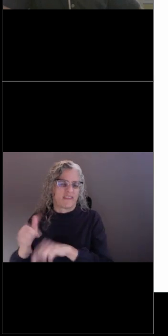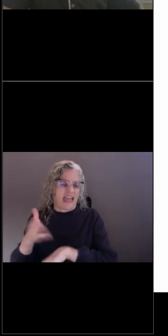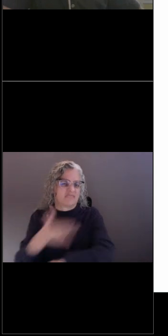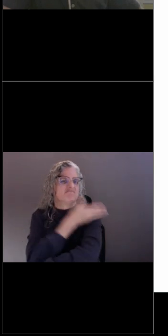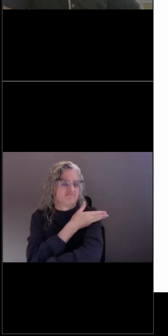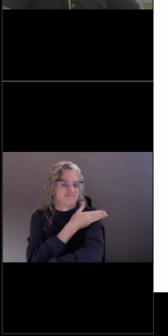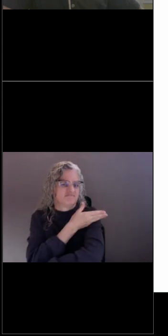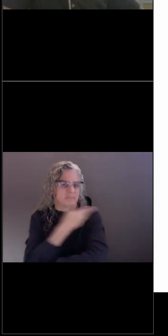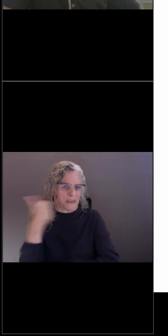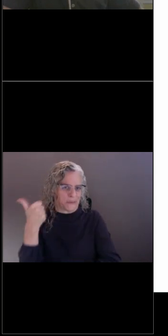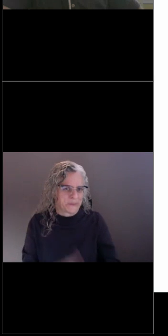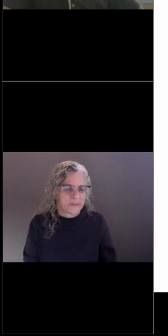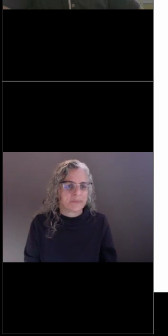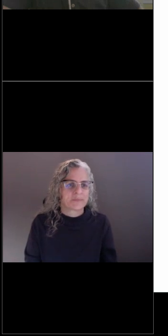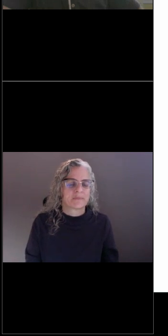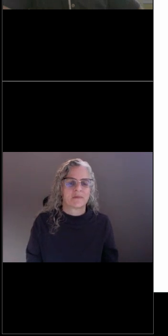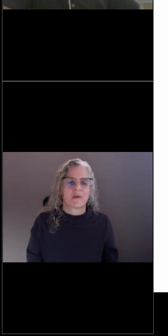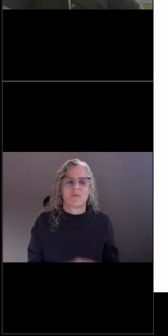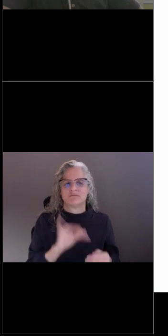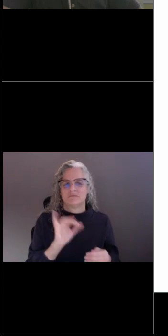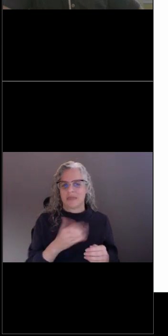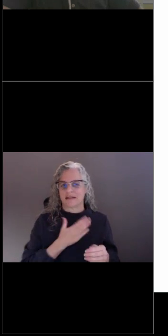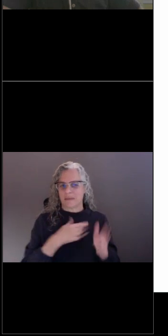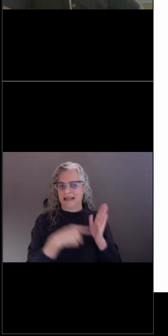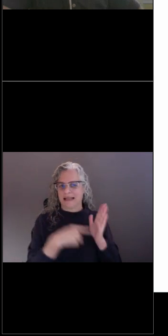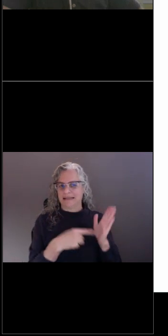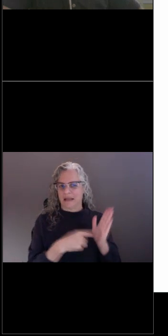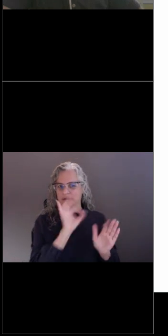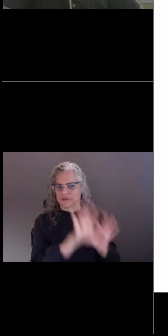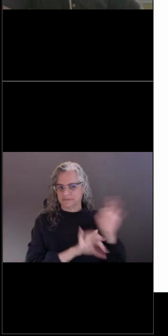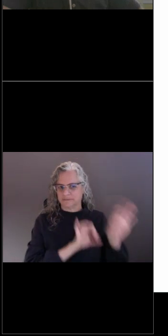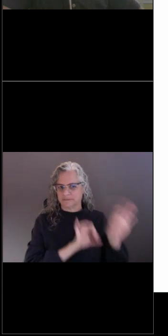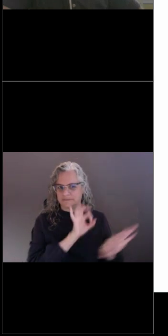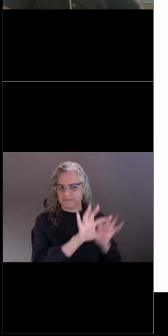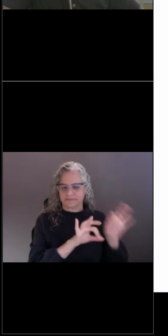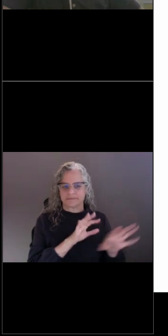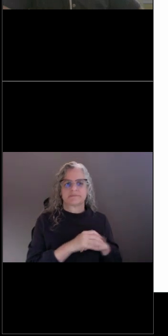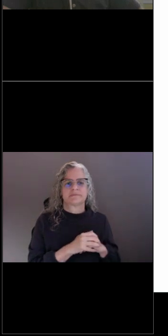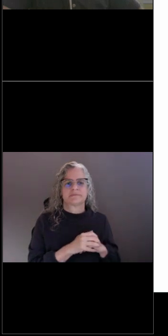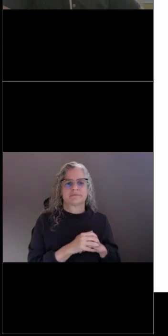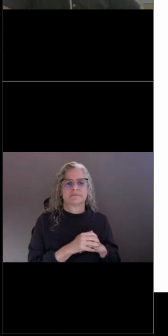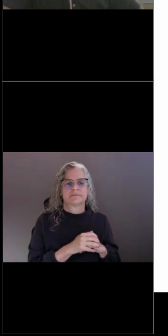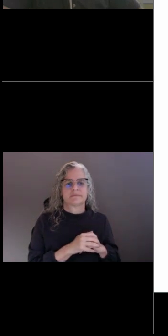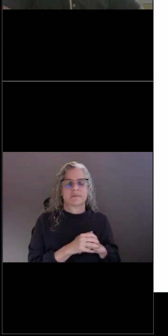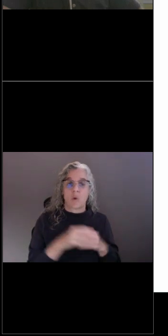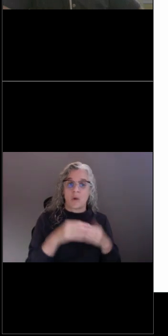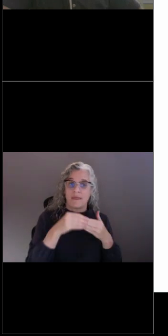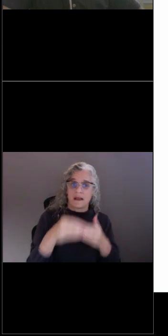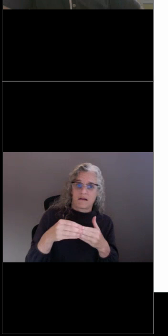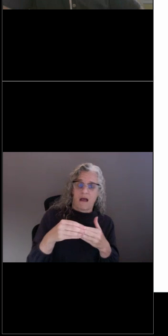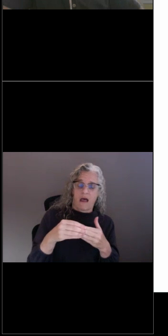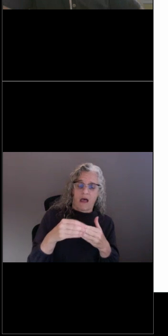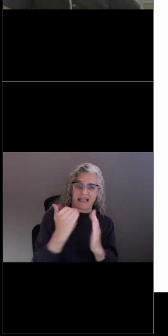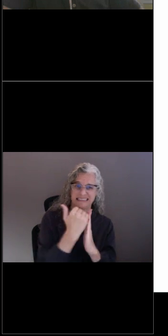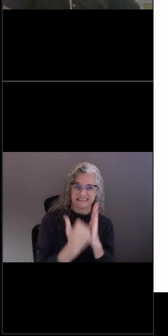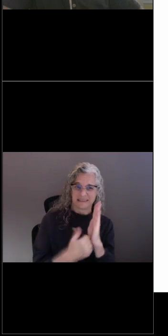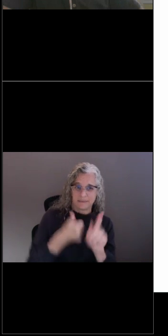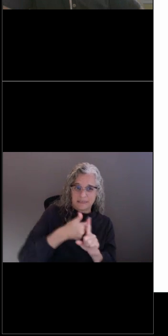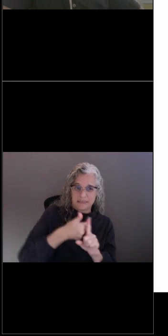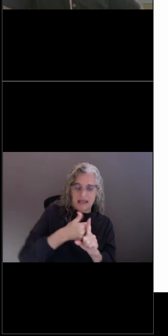I have in terms of examples, but we're going to hear more about those guidelines as they